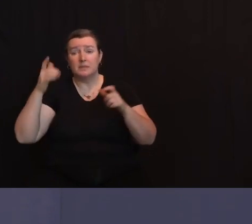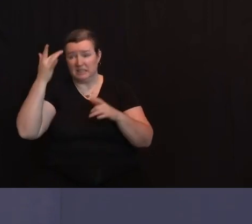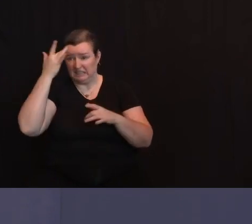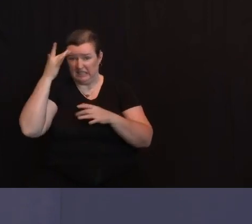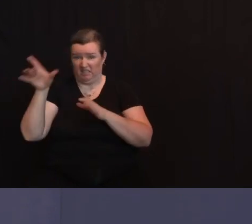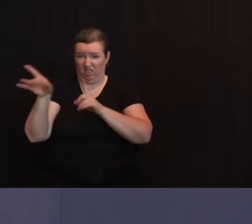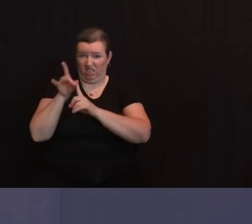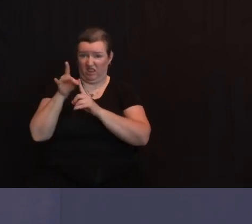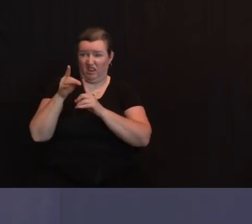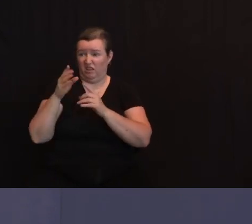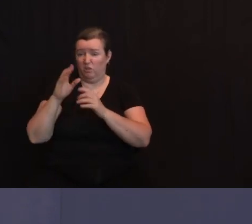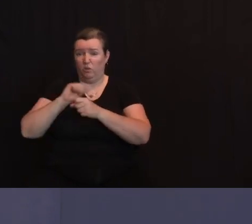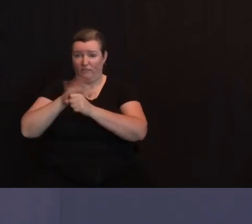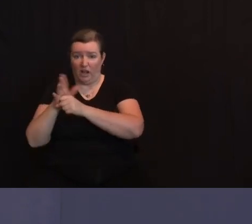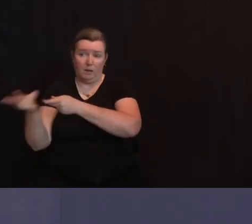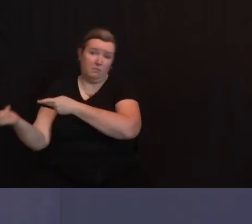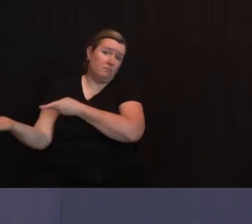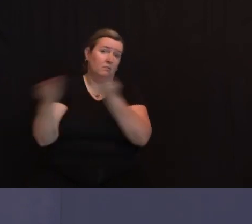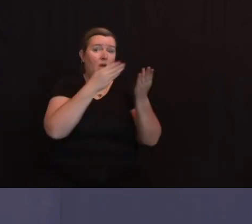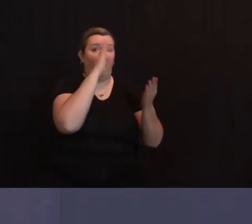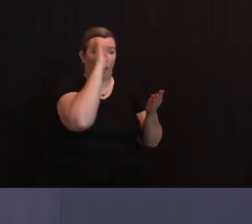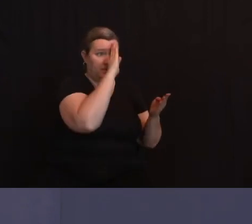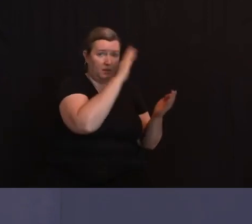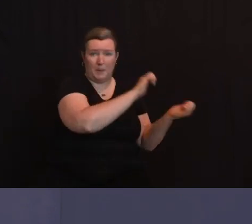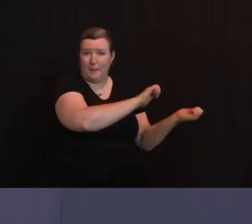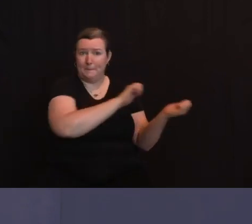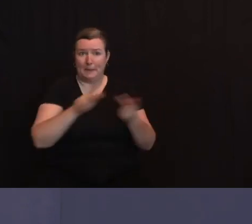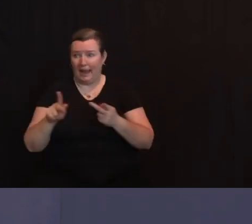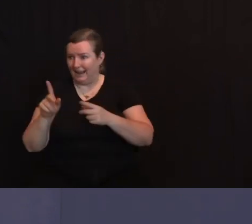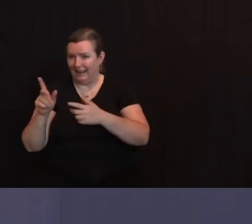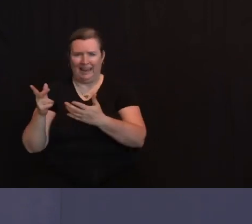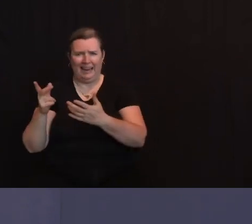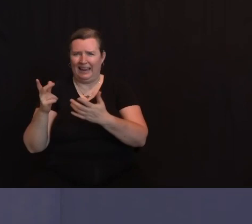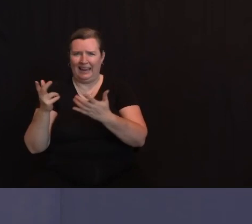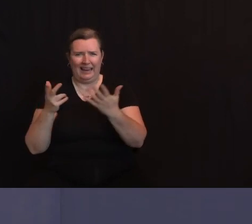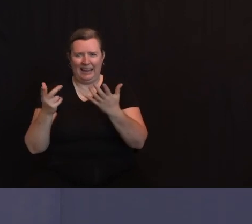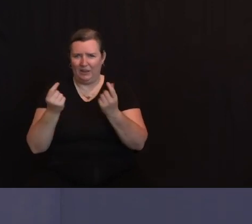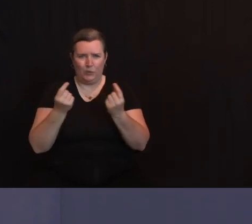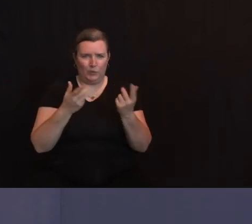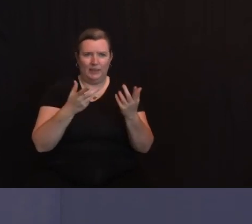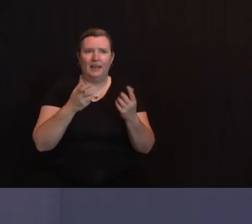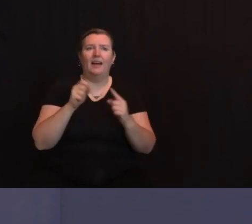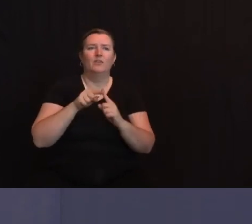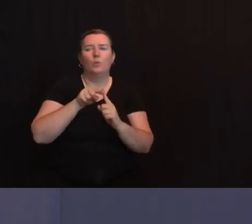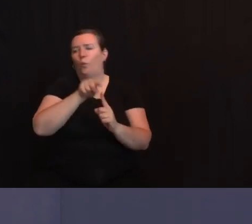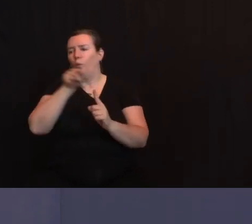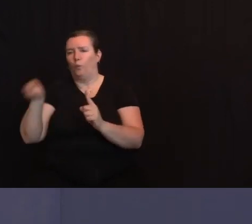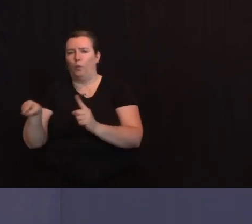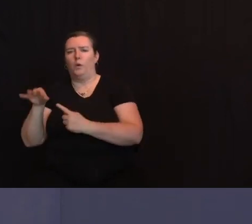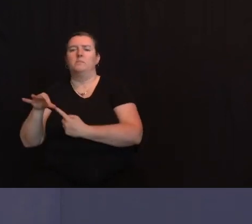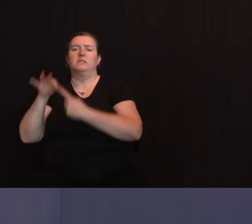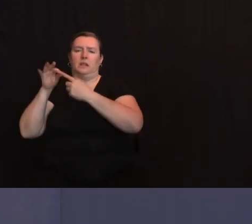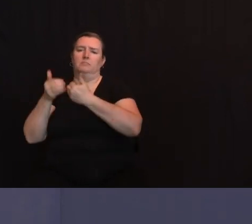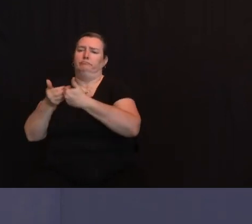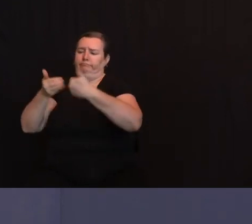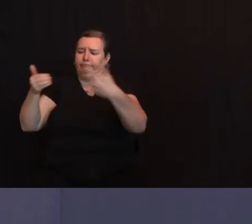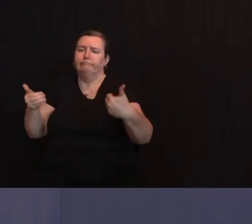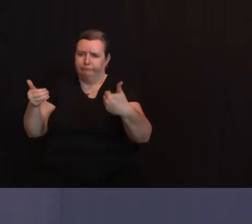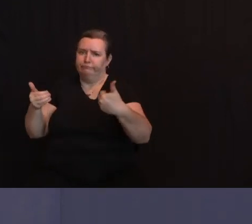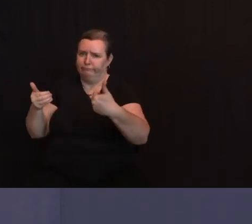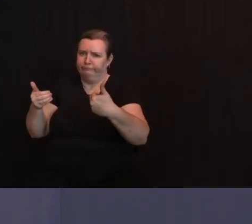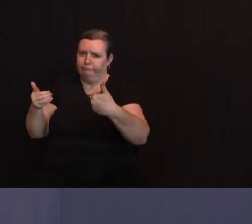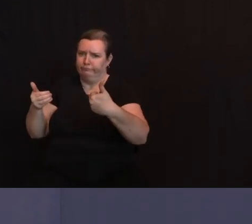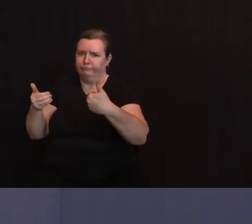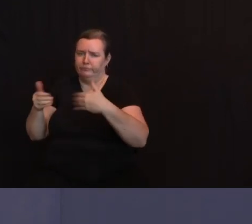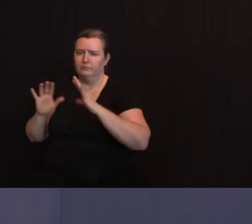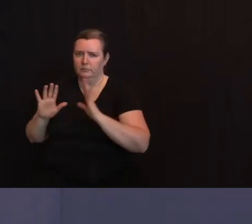I announced today will support the improved performance, hopefully, of long-term care facilities moving forward. Facilities have a